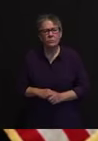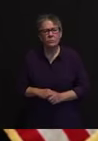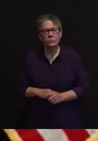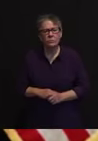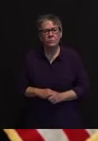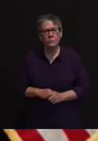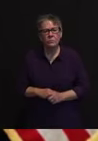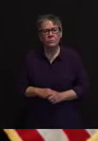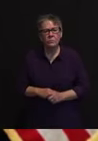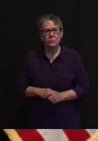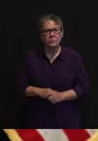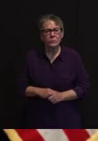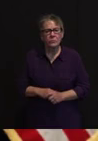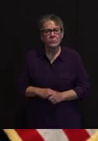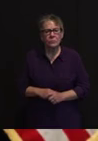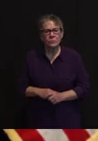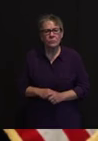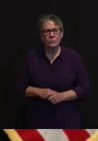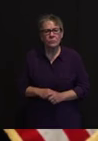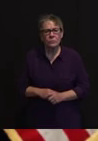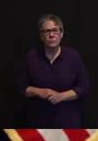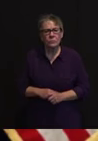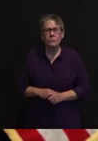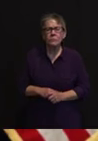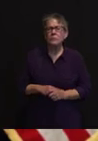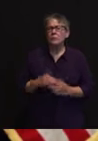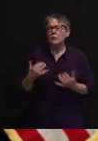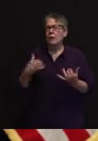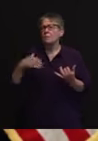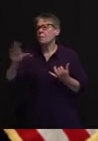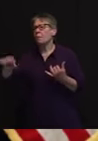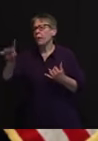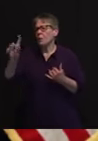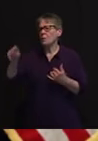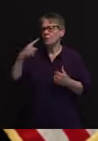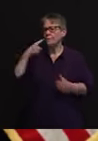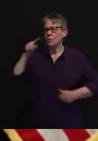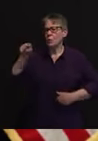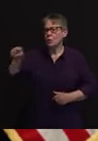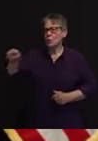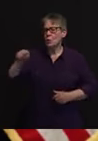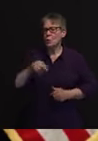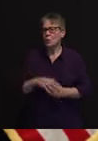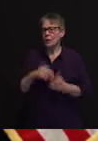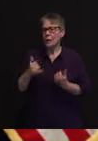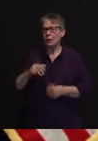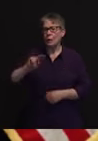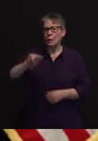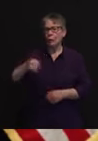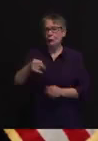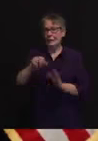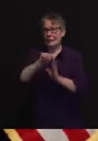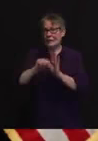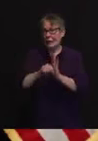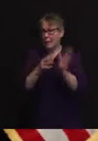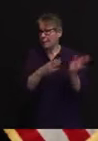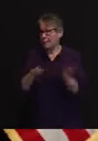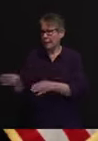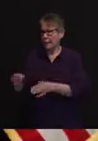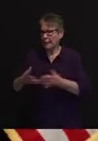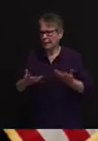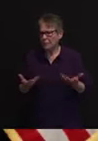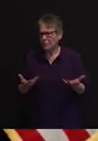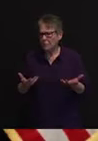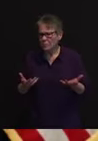all, Governor, the regional state plan that has been unveiled today, do you have any idea what the first steps or the first